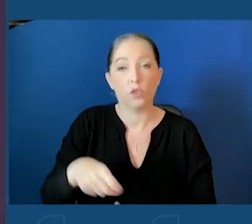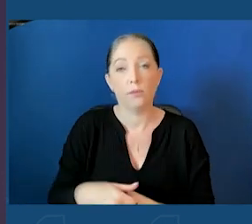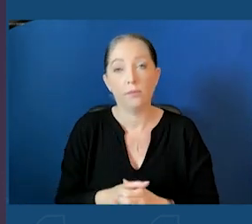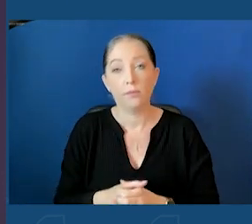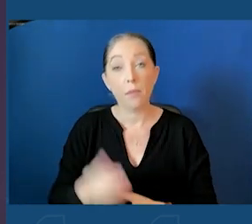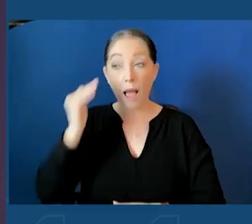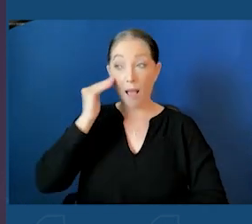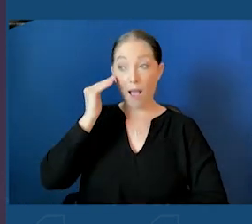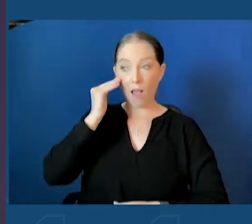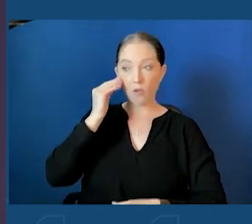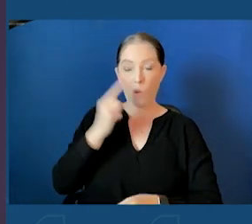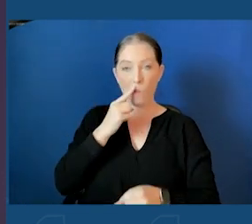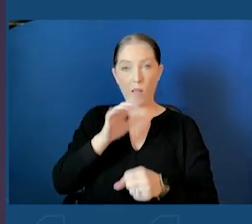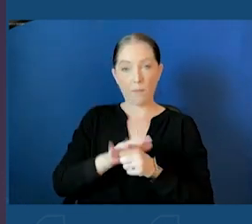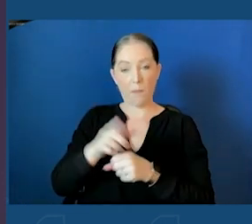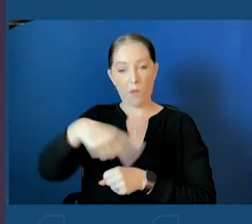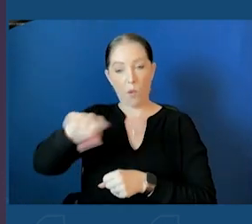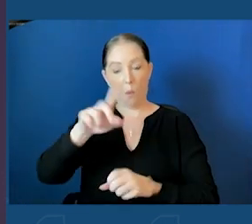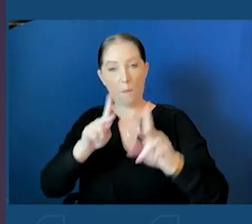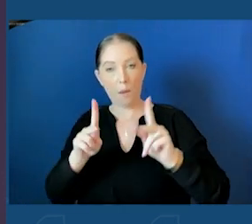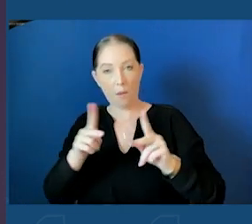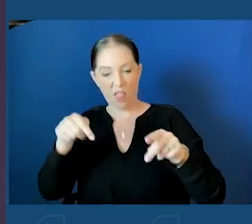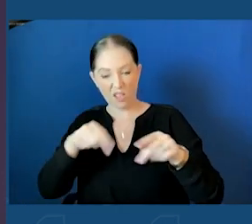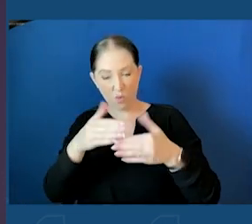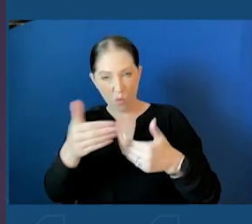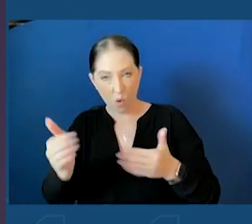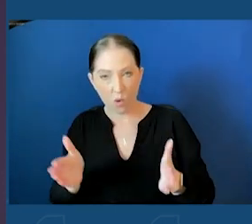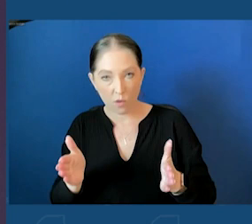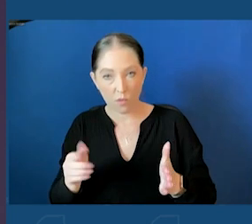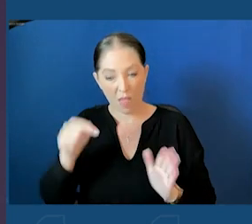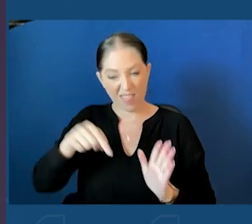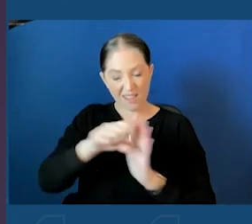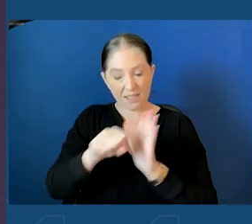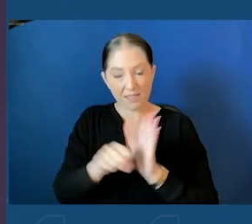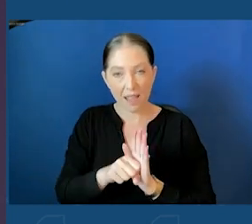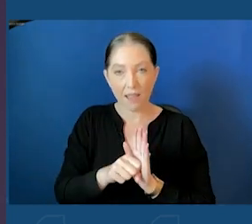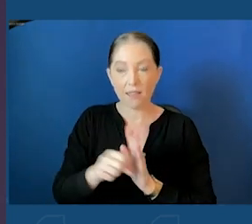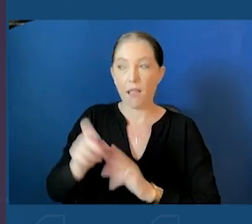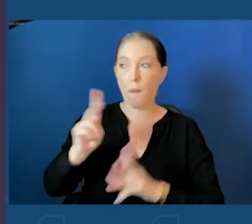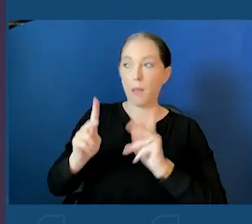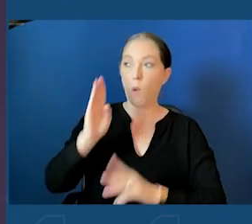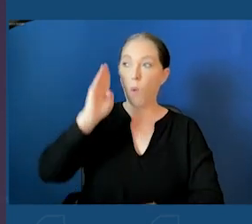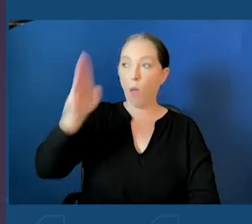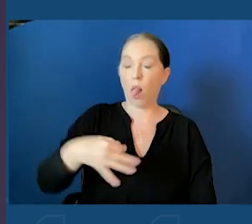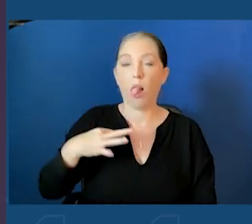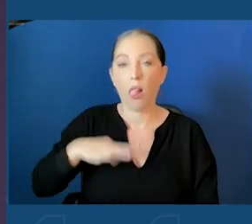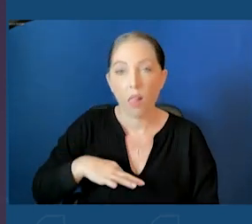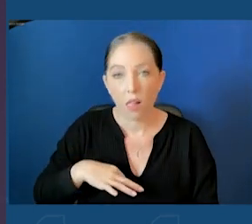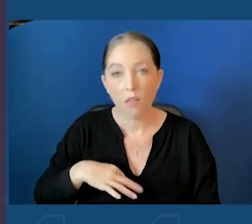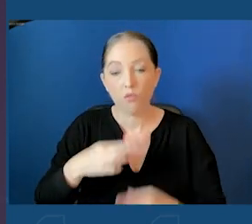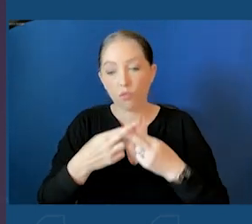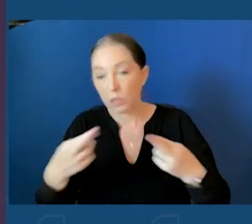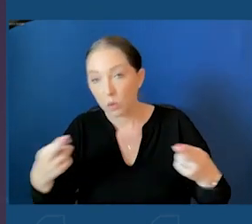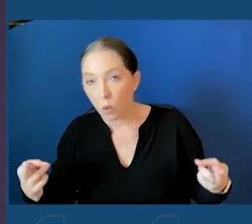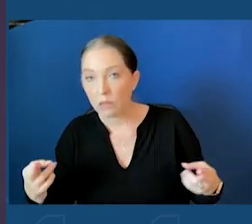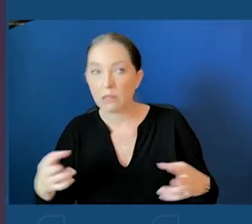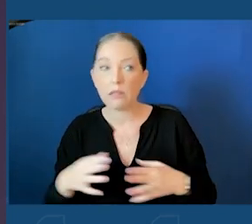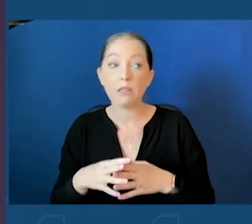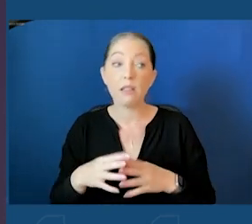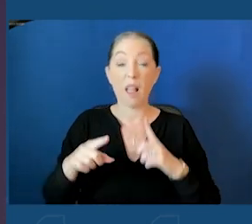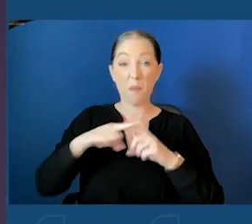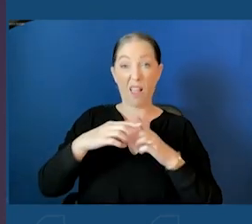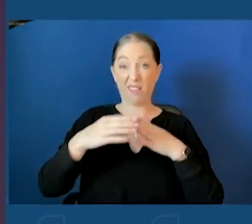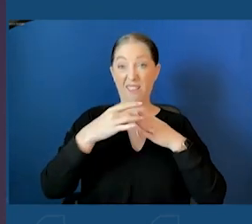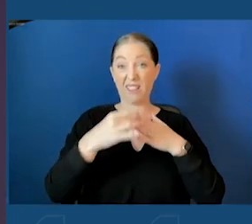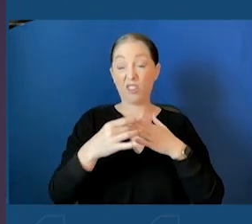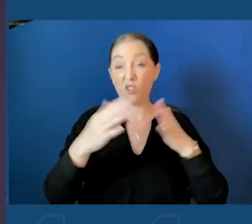this room and across this state, we'll be benefiting from our resources, but also having leadership represented by our